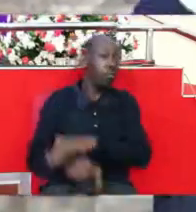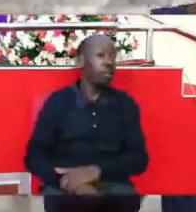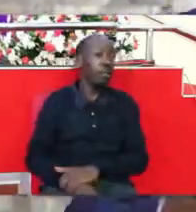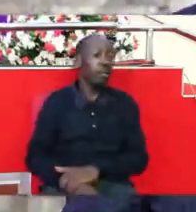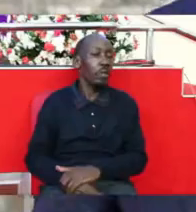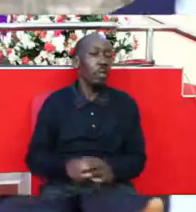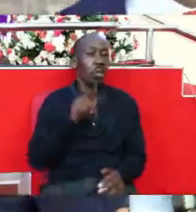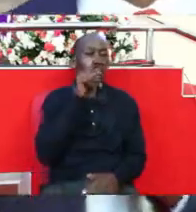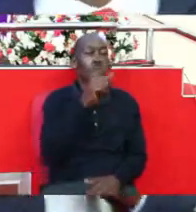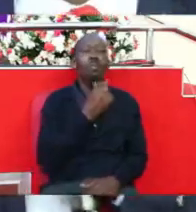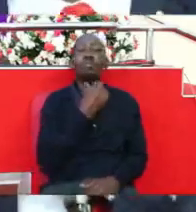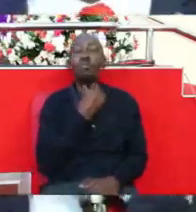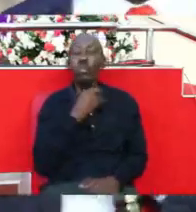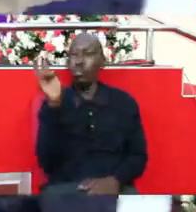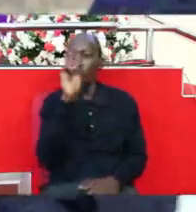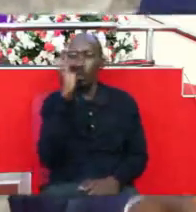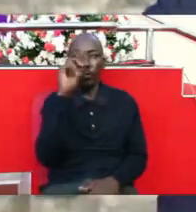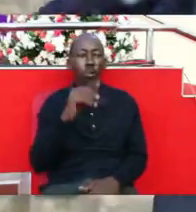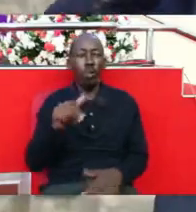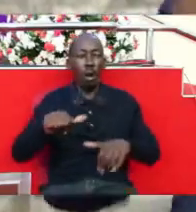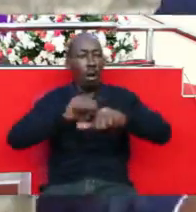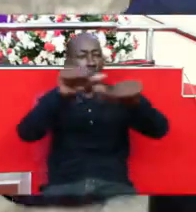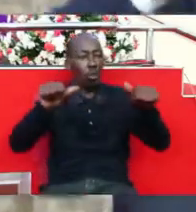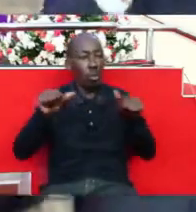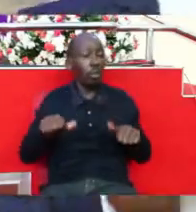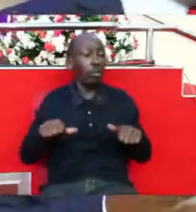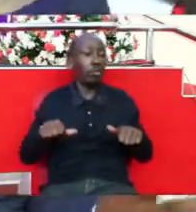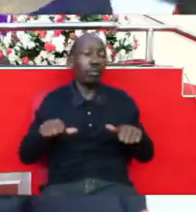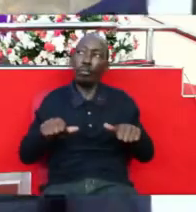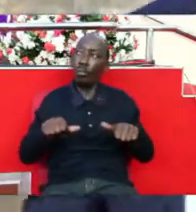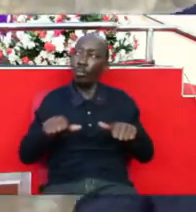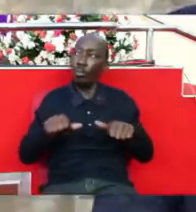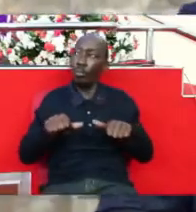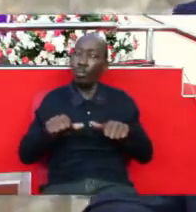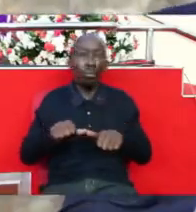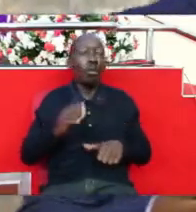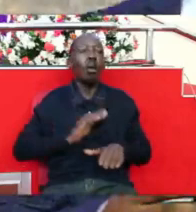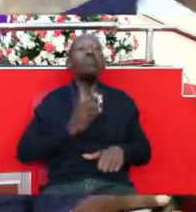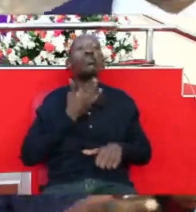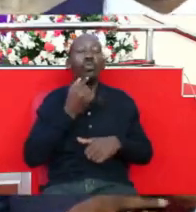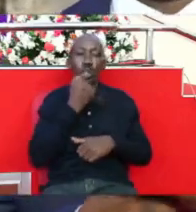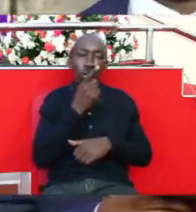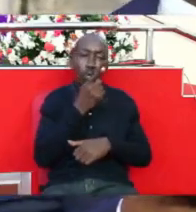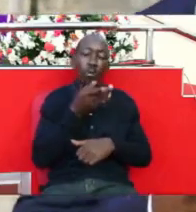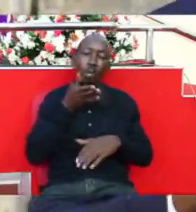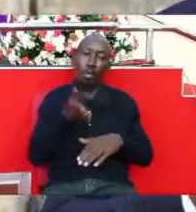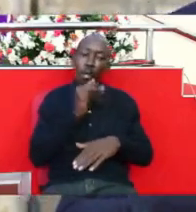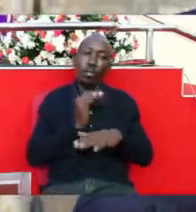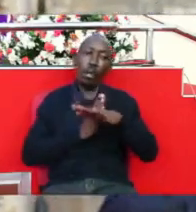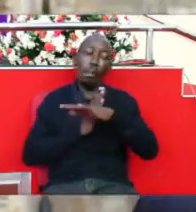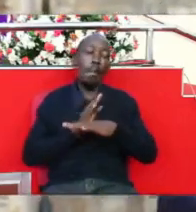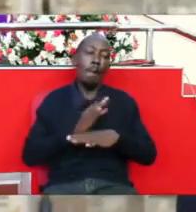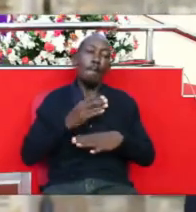and you are in this region and you are looking for an altar, na uko katika hali hii na unatafuta madhabahu, I want to tell you that there is a balm in